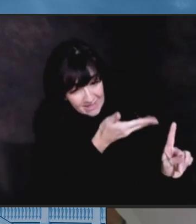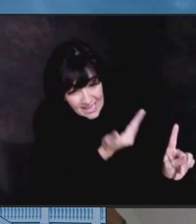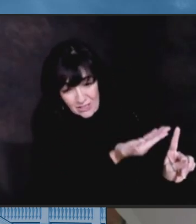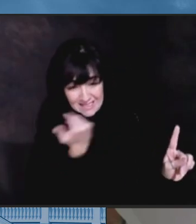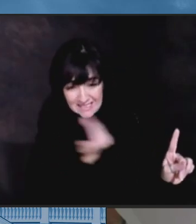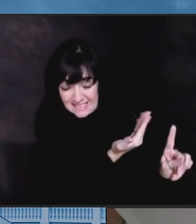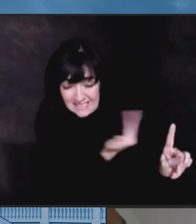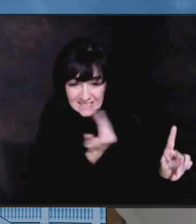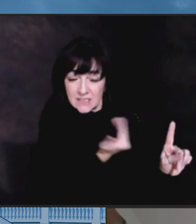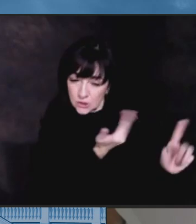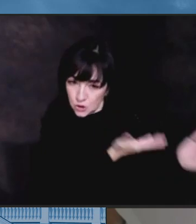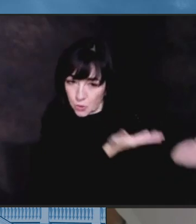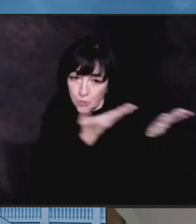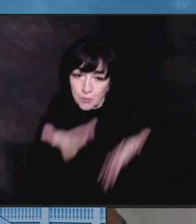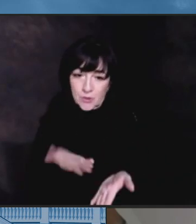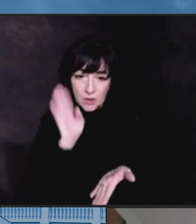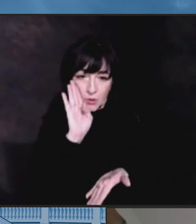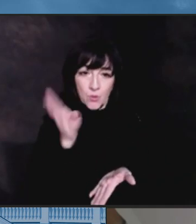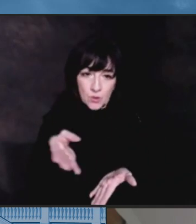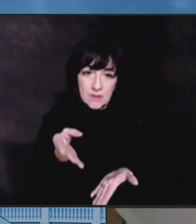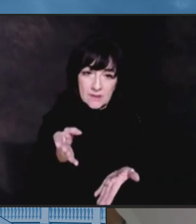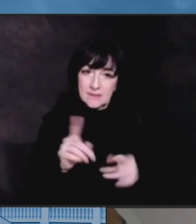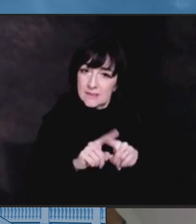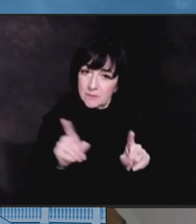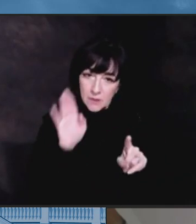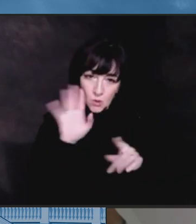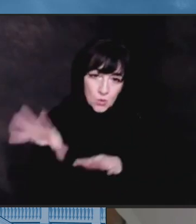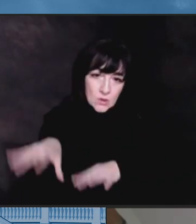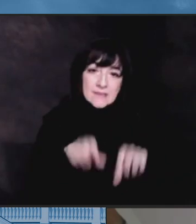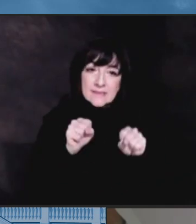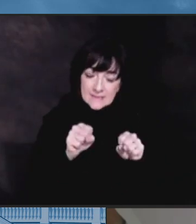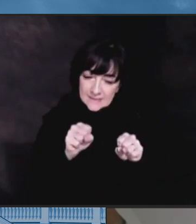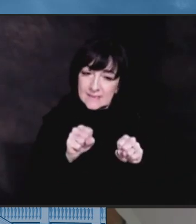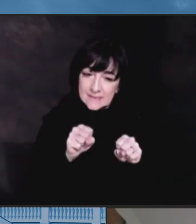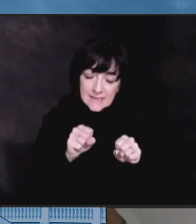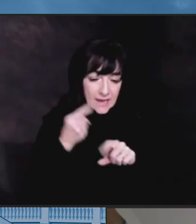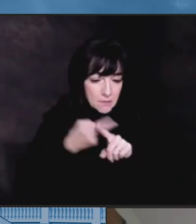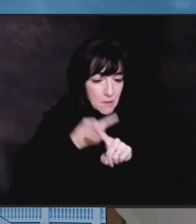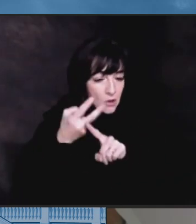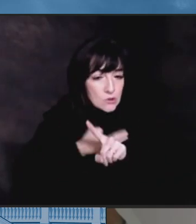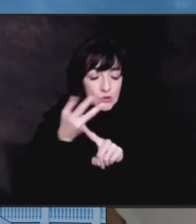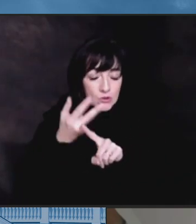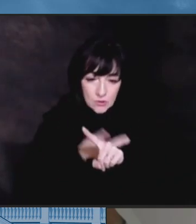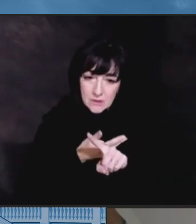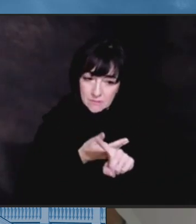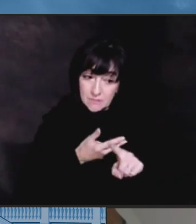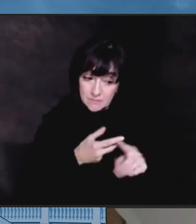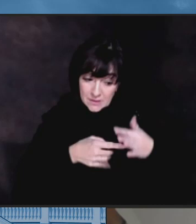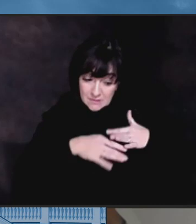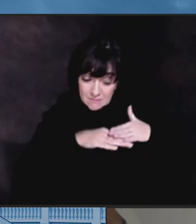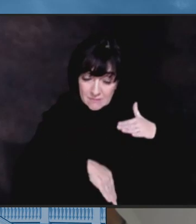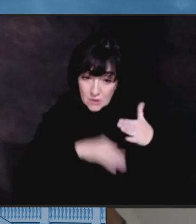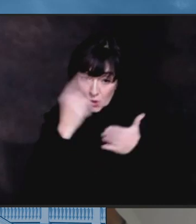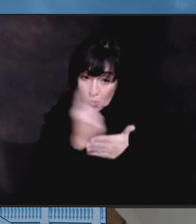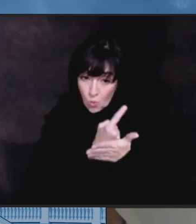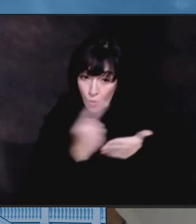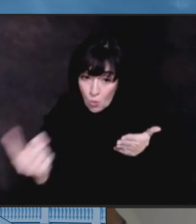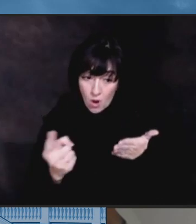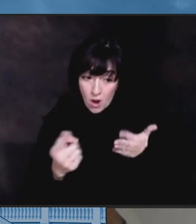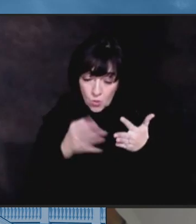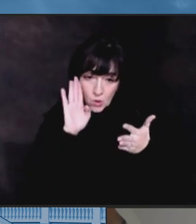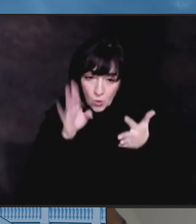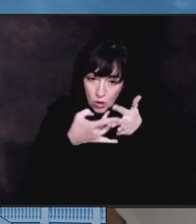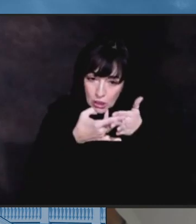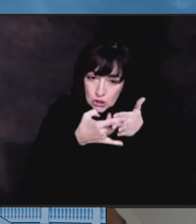vaccines, but we need to it's going to take several months to get it. We'll have within a week or so thousands of doses that